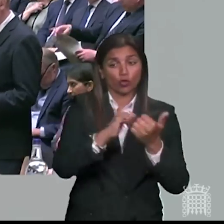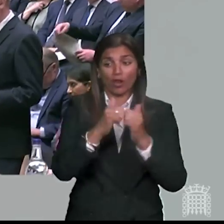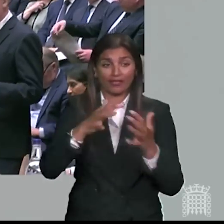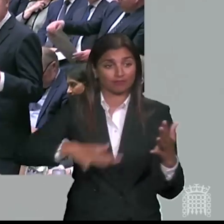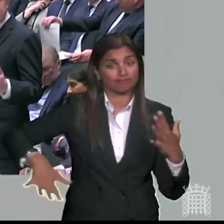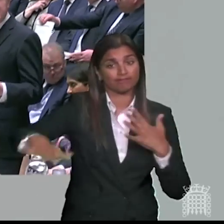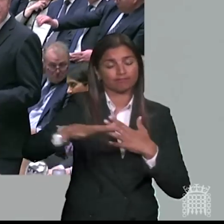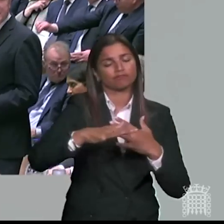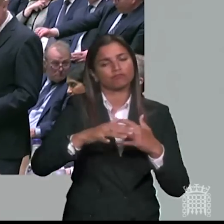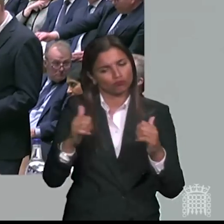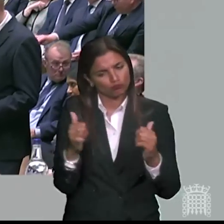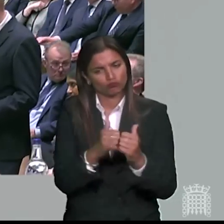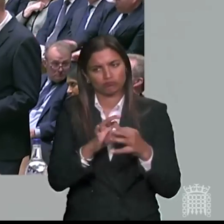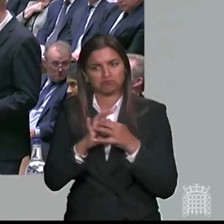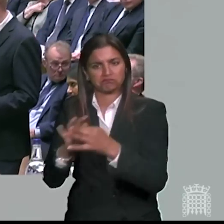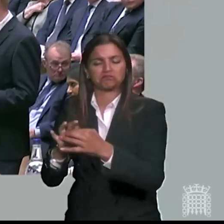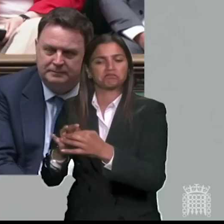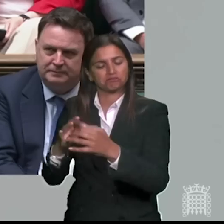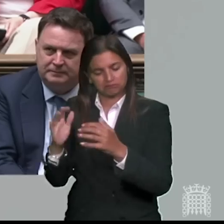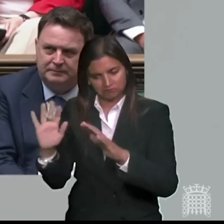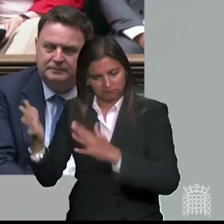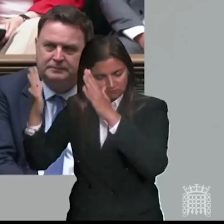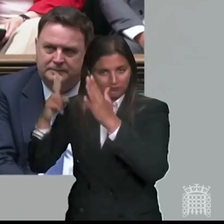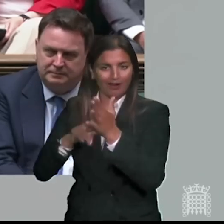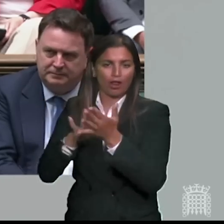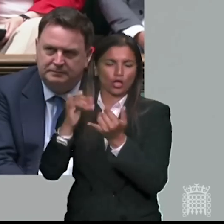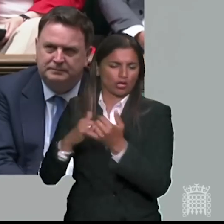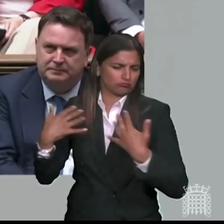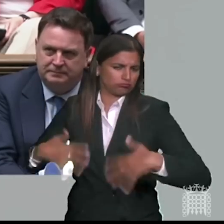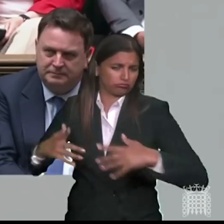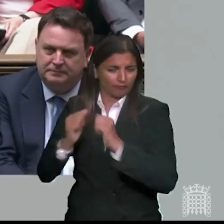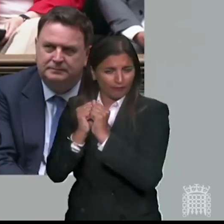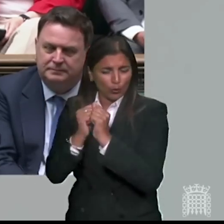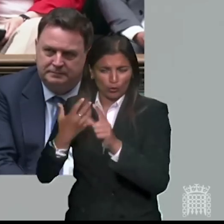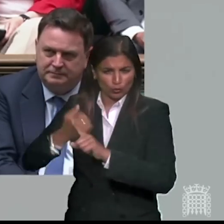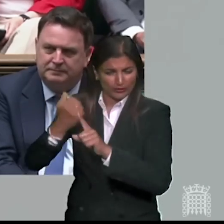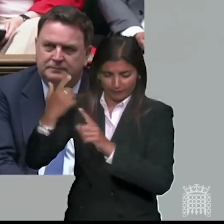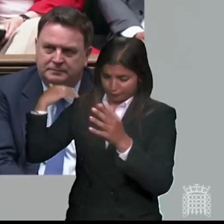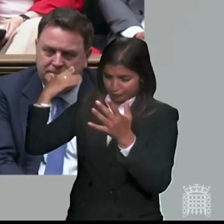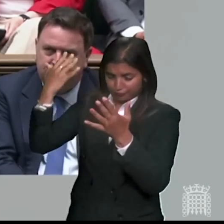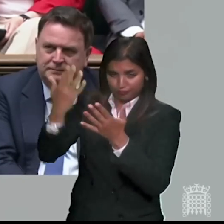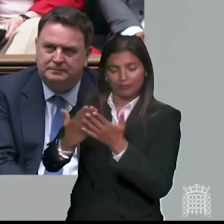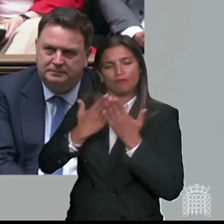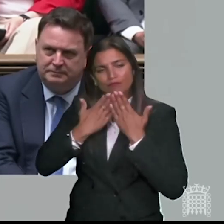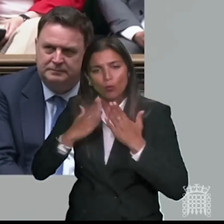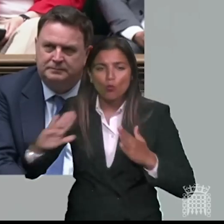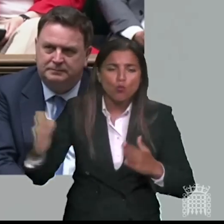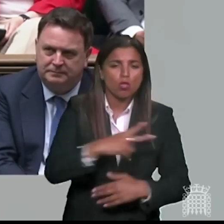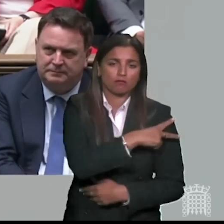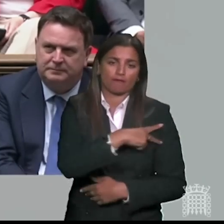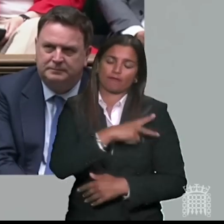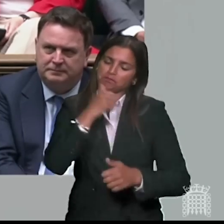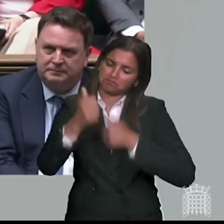session will join you in celebrating its values, its achievements, and in thanking staff for their